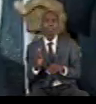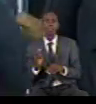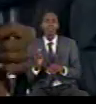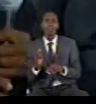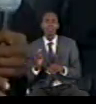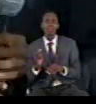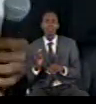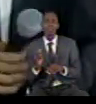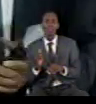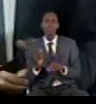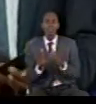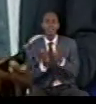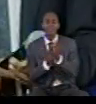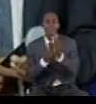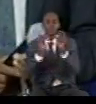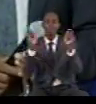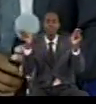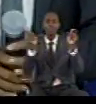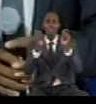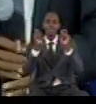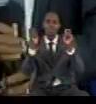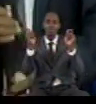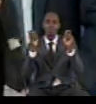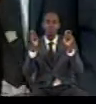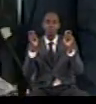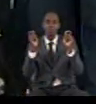Jehovah. Hallelujah.